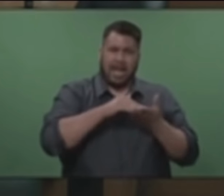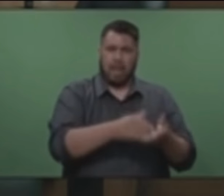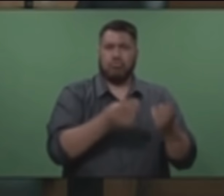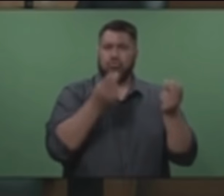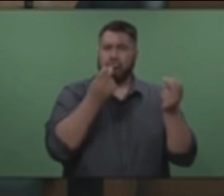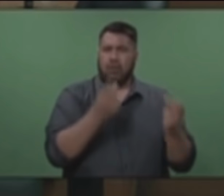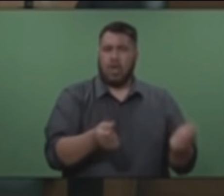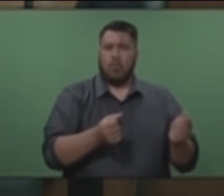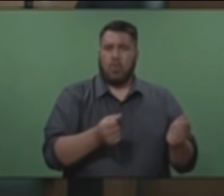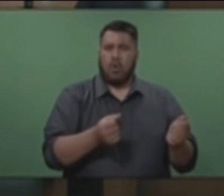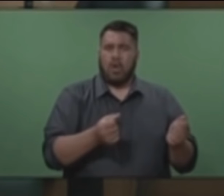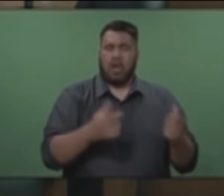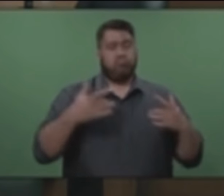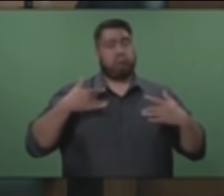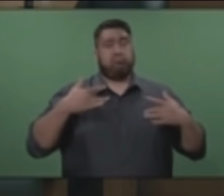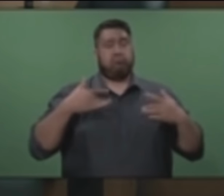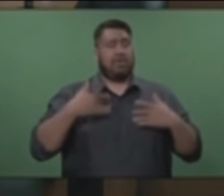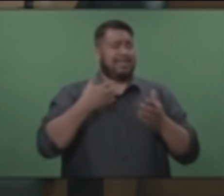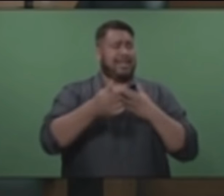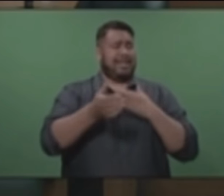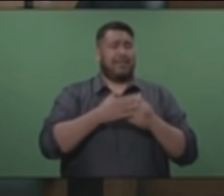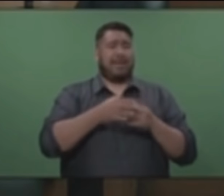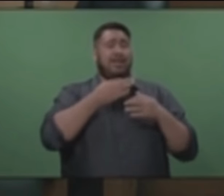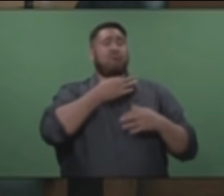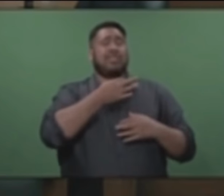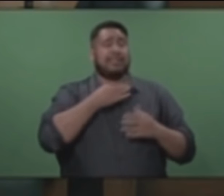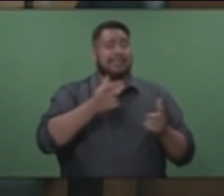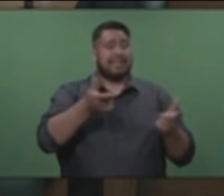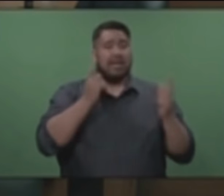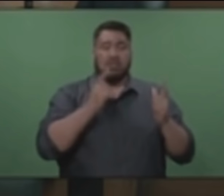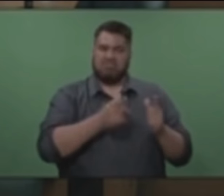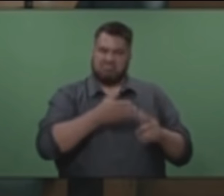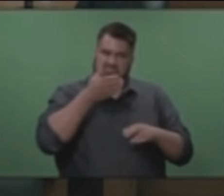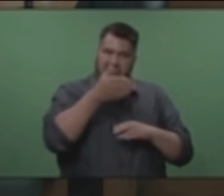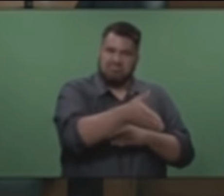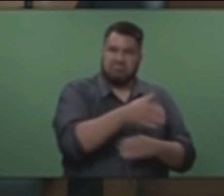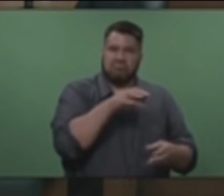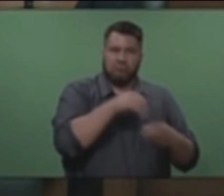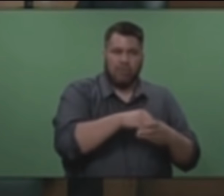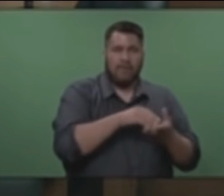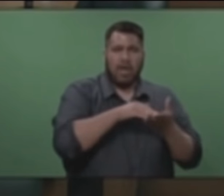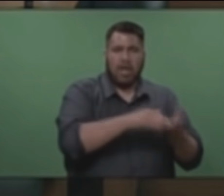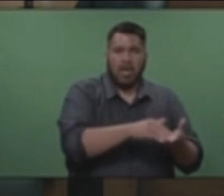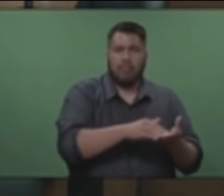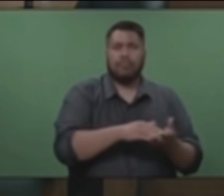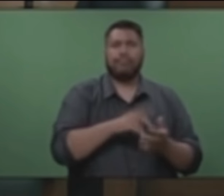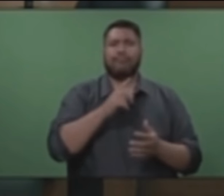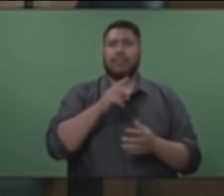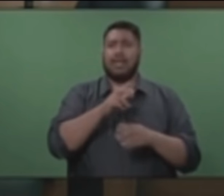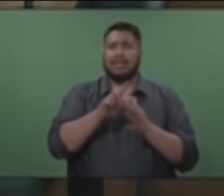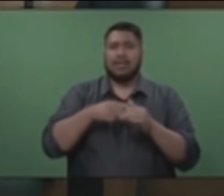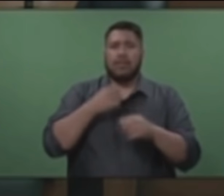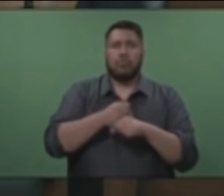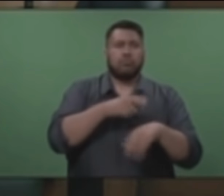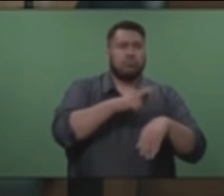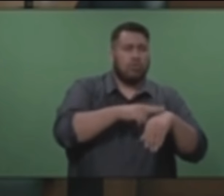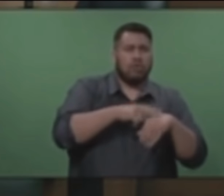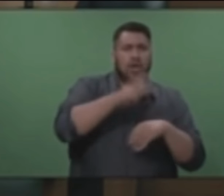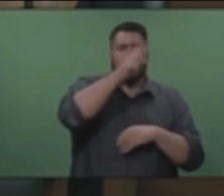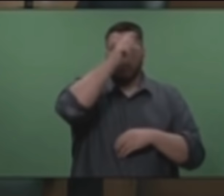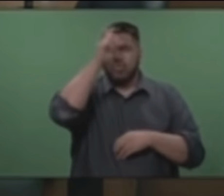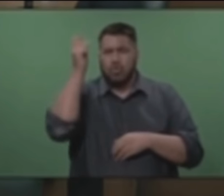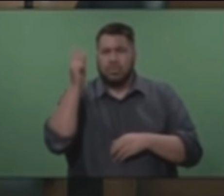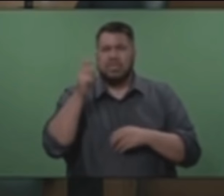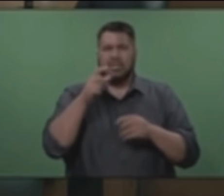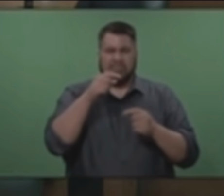and unprecedented in this land events. Medical professionals have worked non-stop since